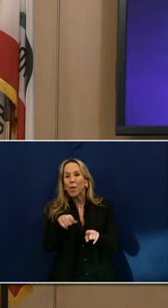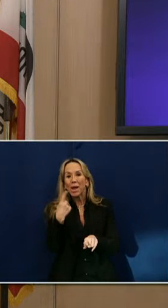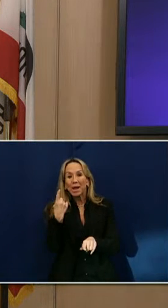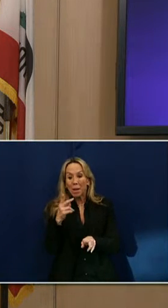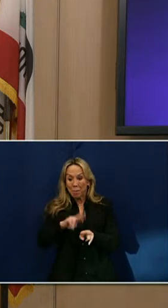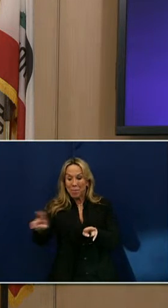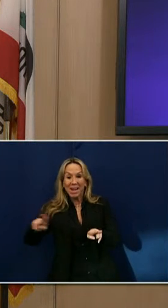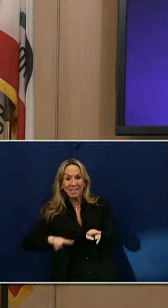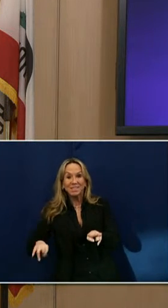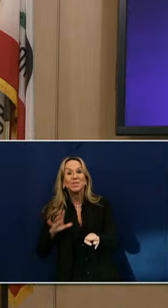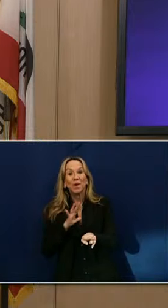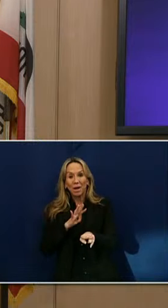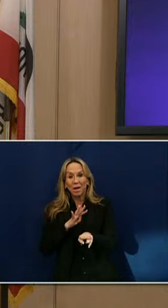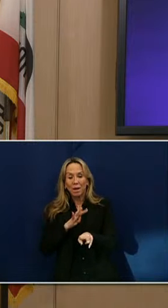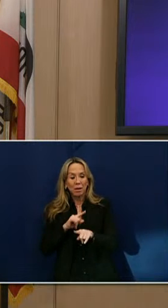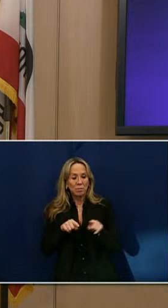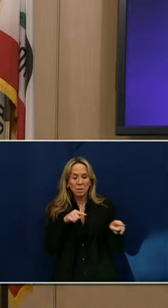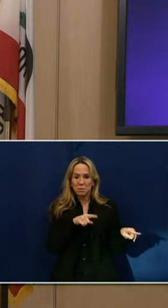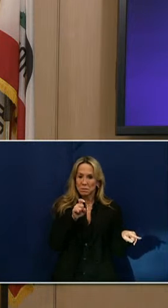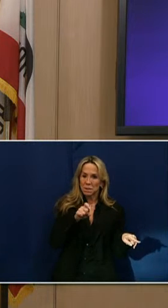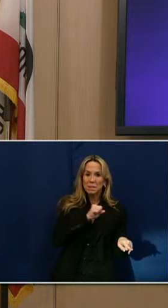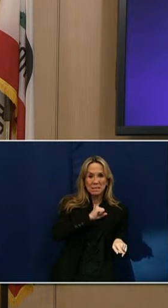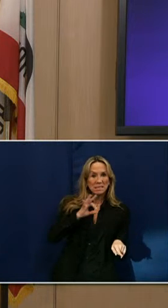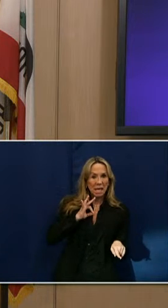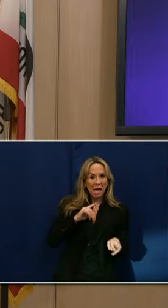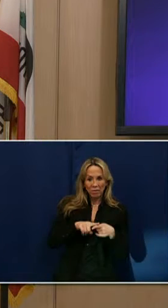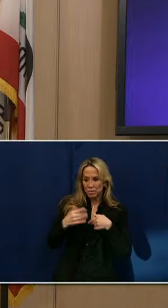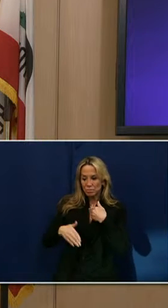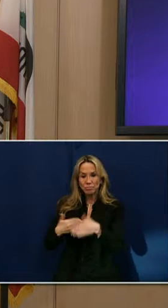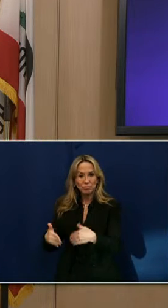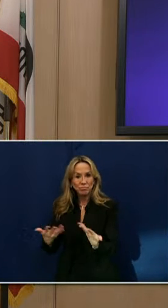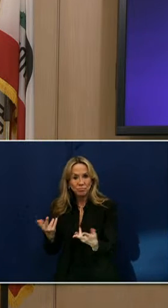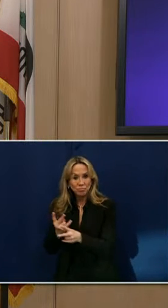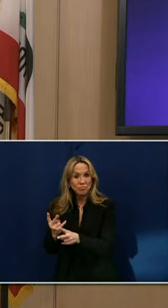equation. It takes staff in order to continue to operate.